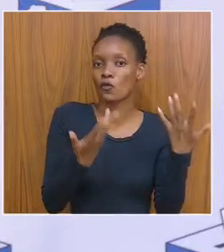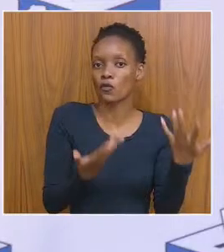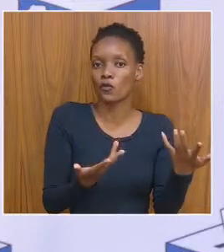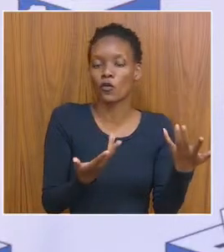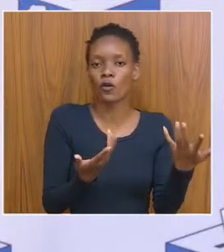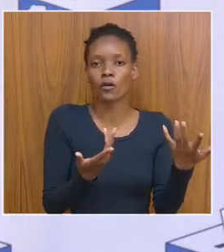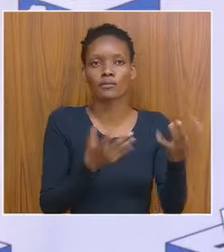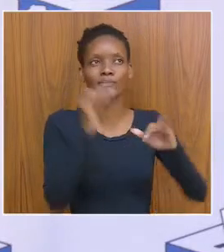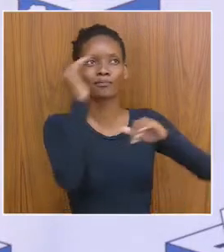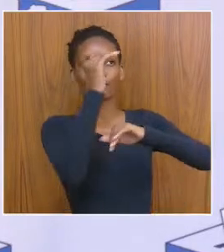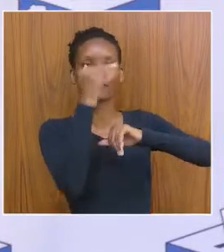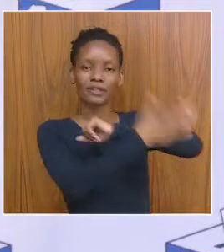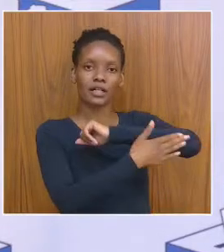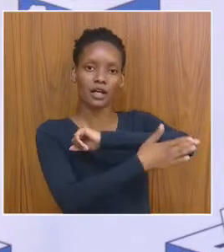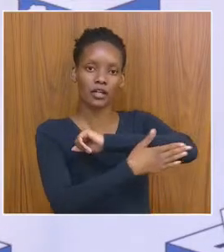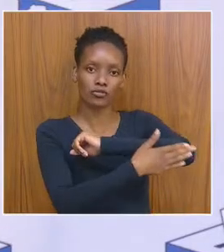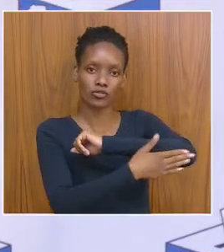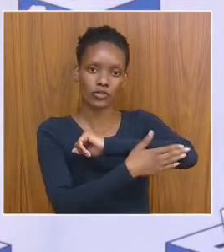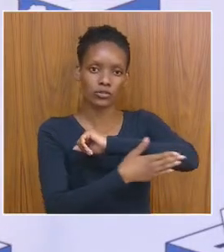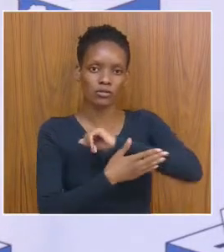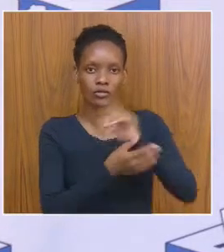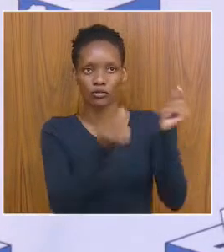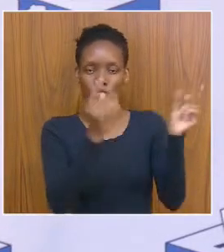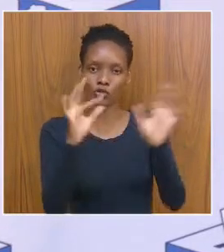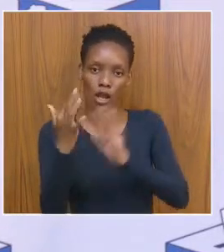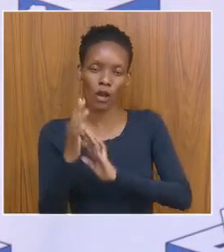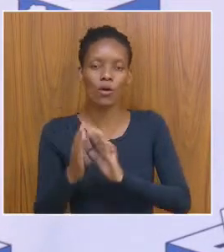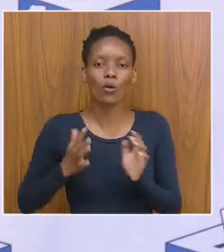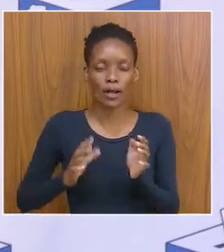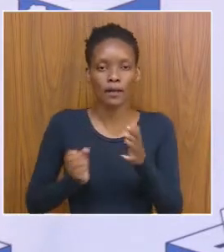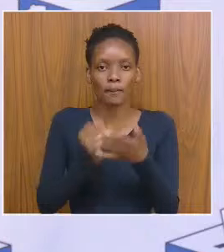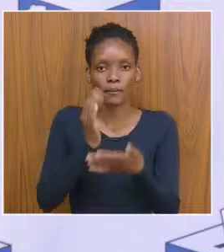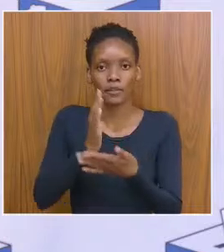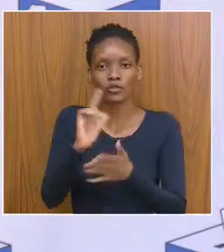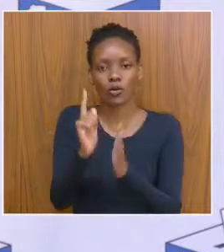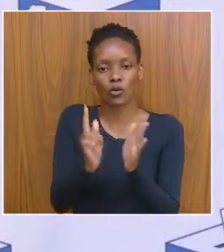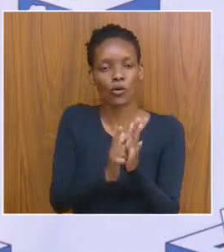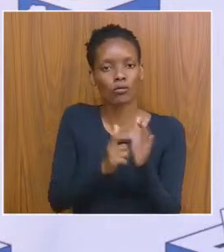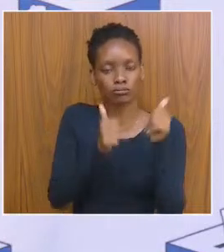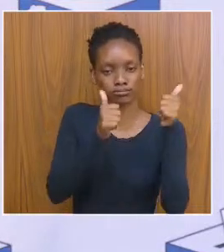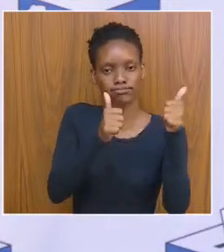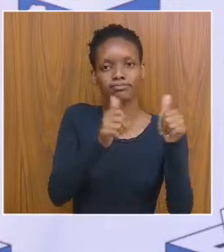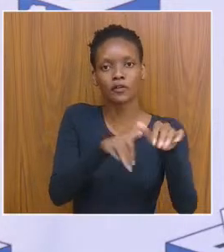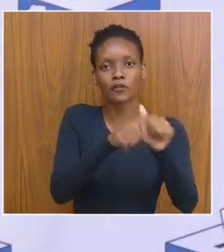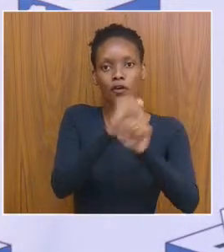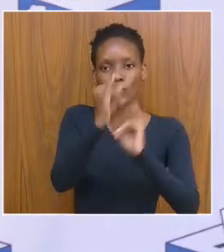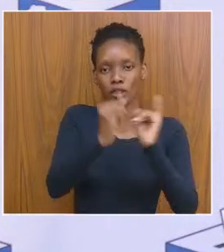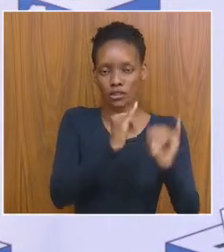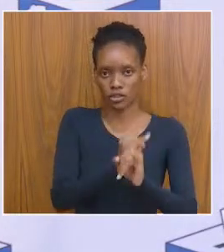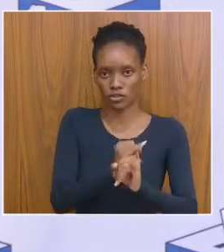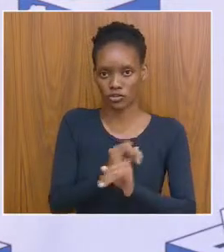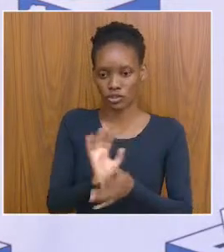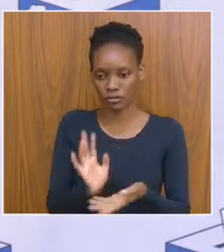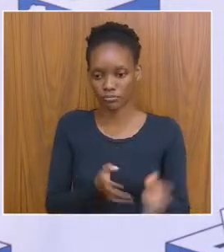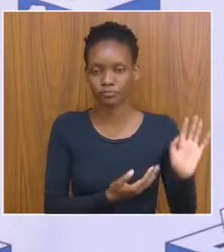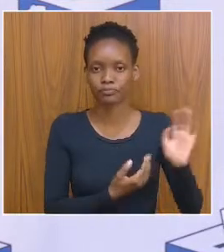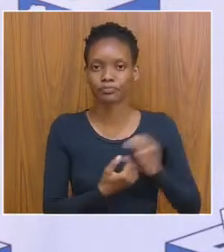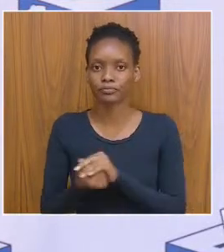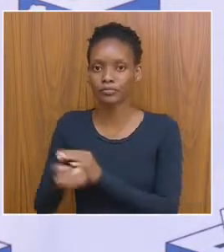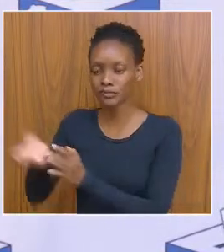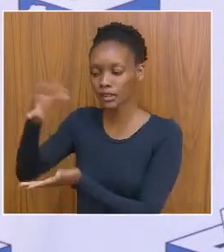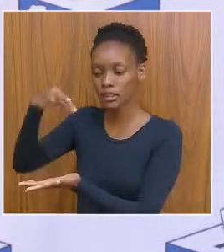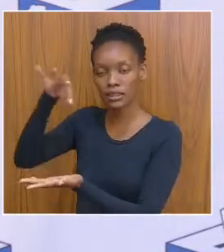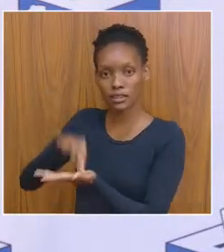diplomatic missions abroad. The signatures, a